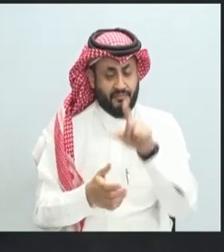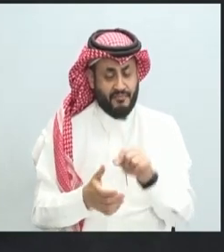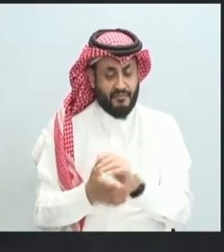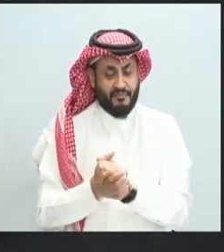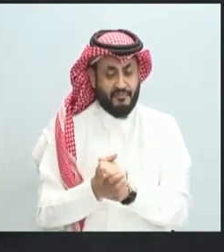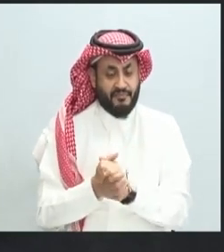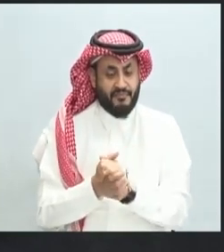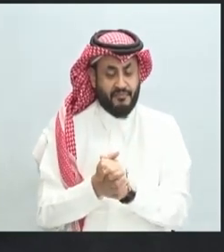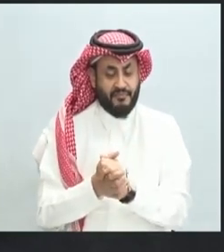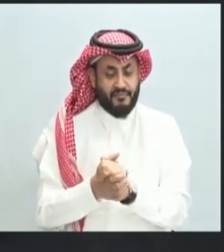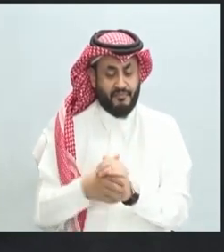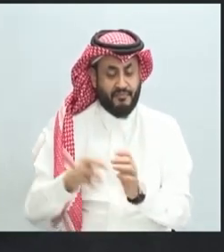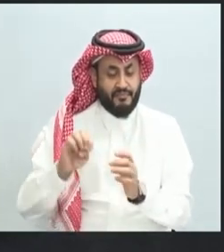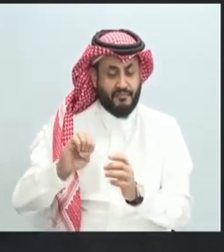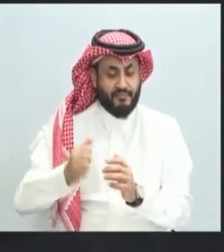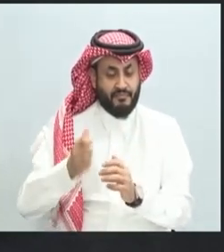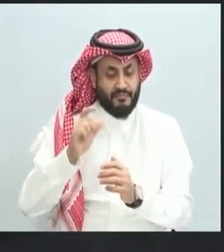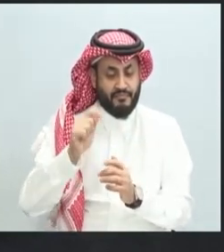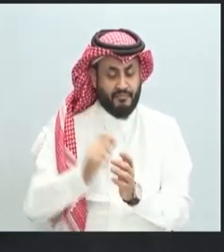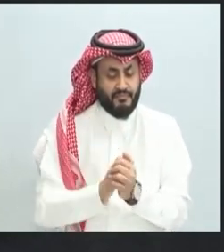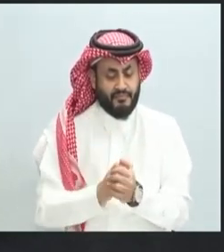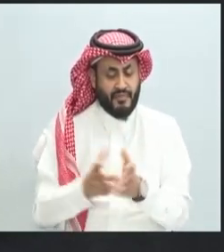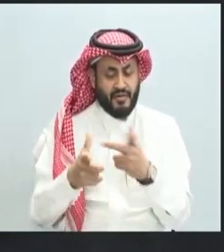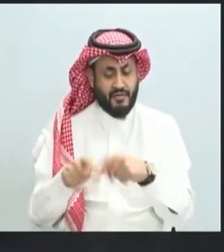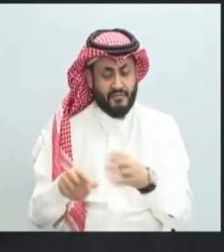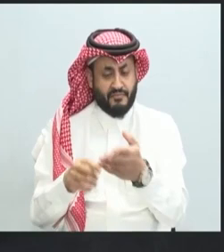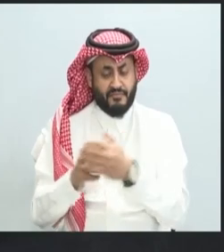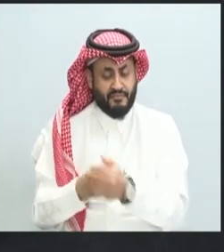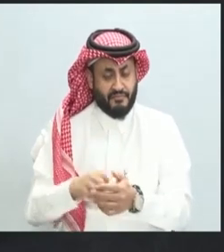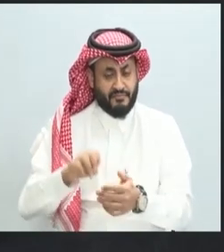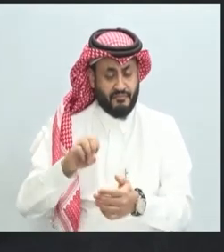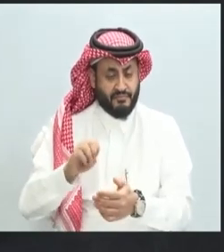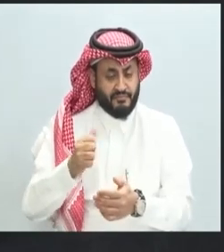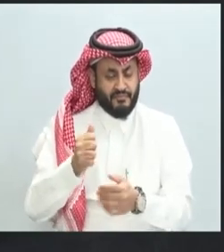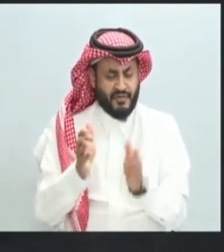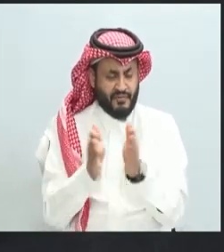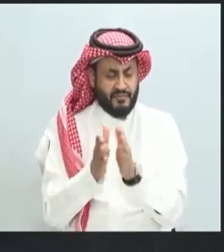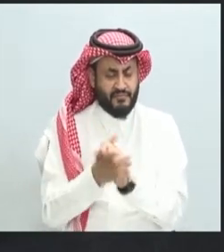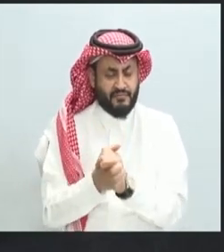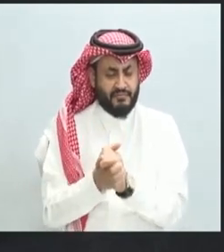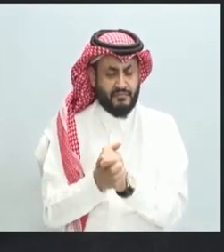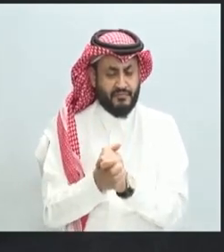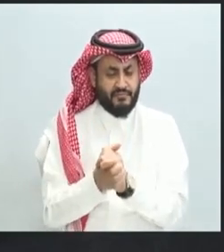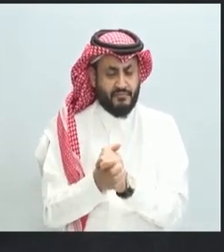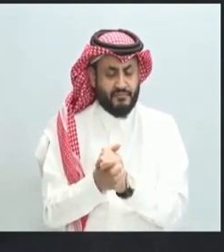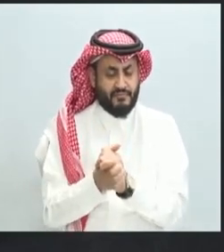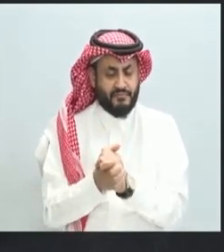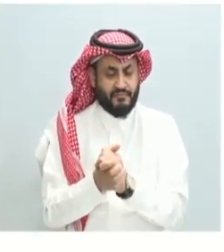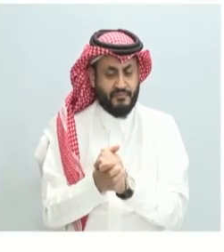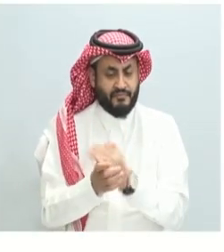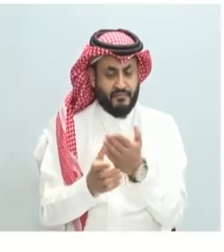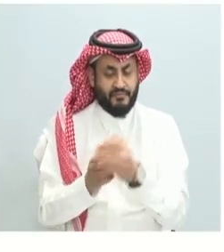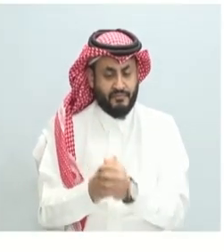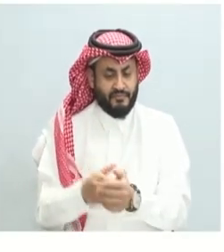Read, meet. And the last one, EA, that has a shorter version or shorter